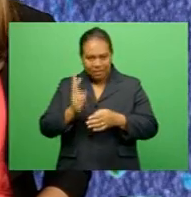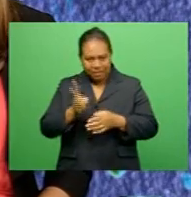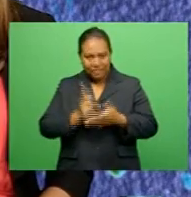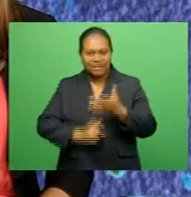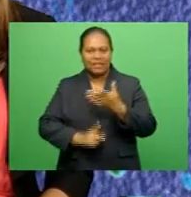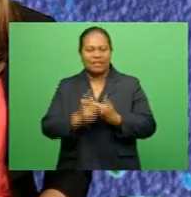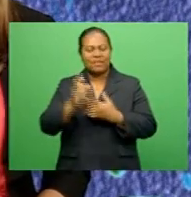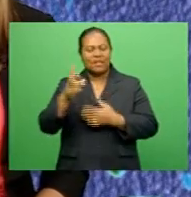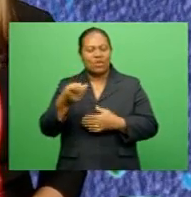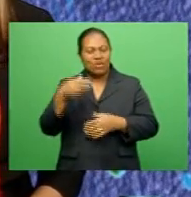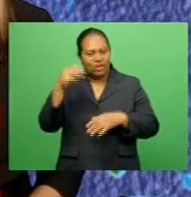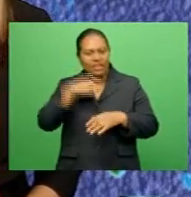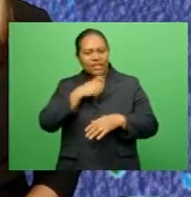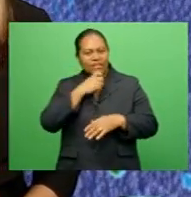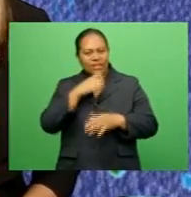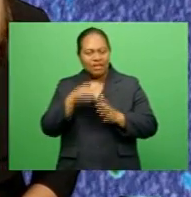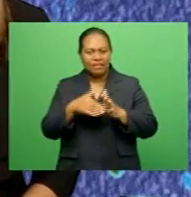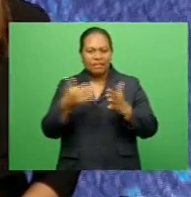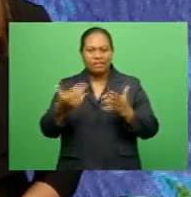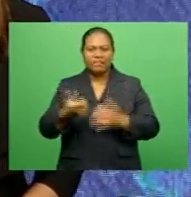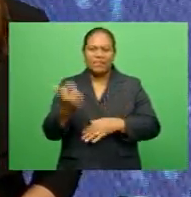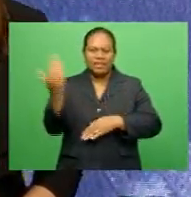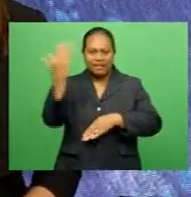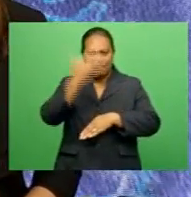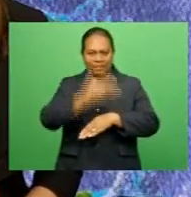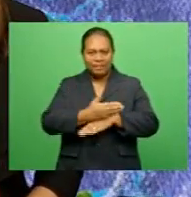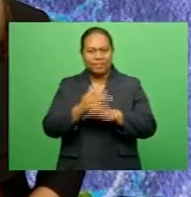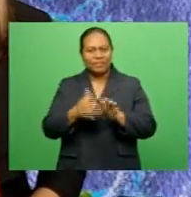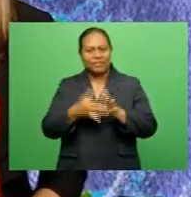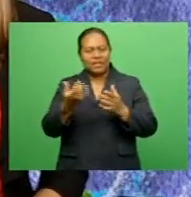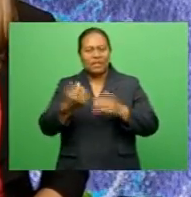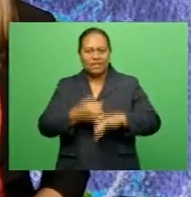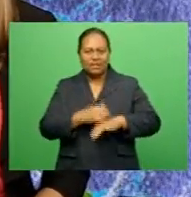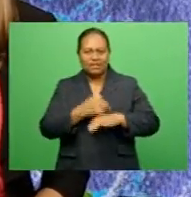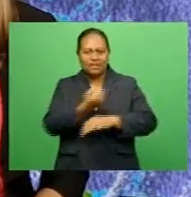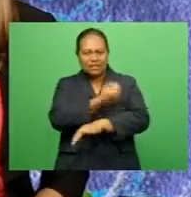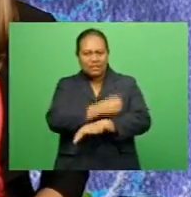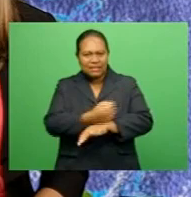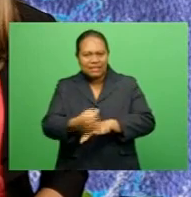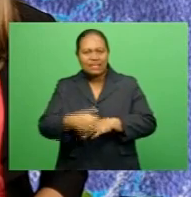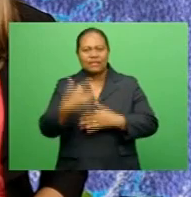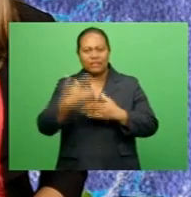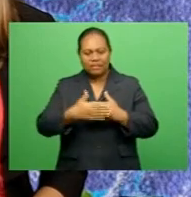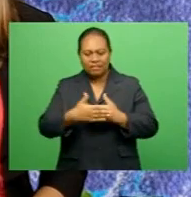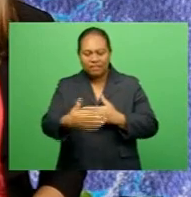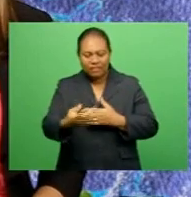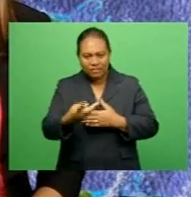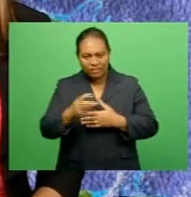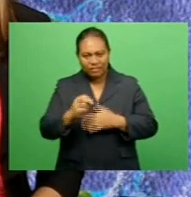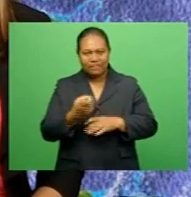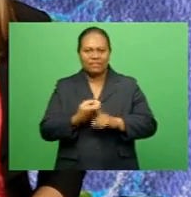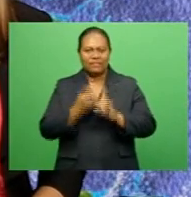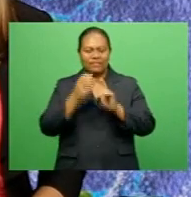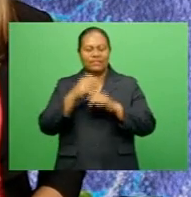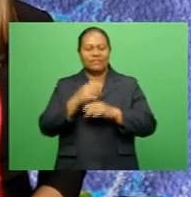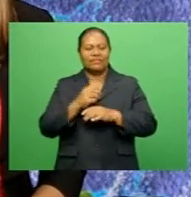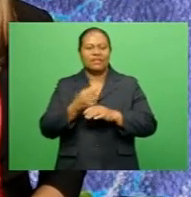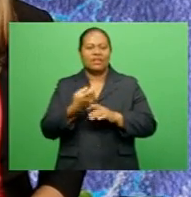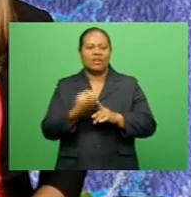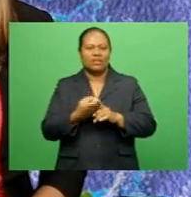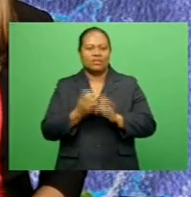more showers are lining up for the night. At sea, southeast winds gusting from 15 to 20 knots, moderate to rough